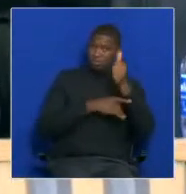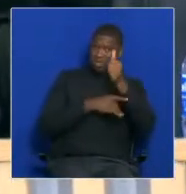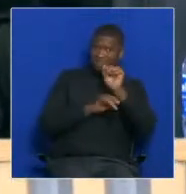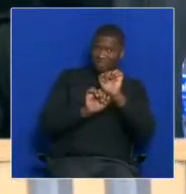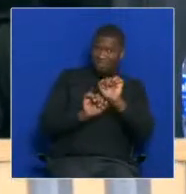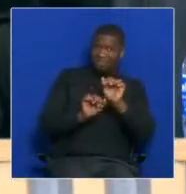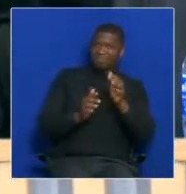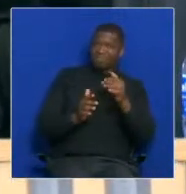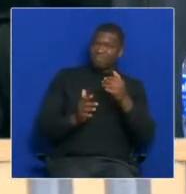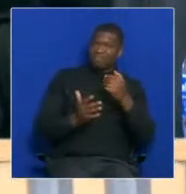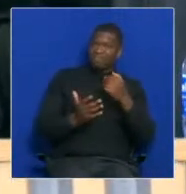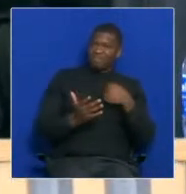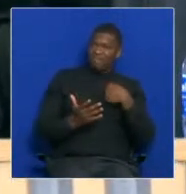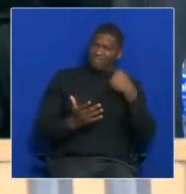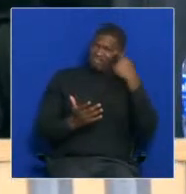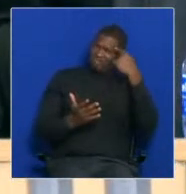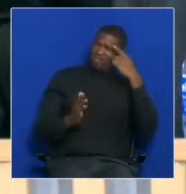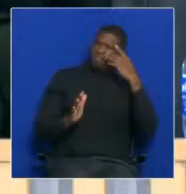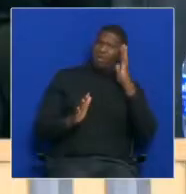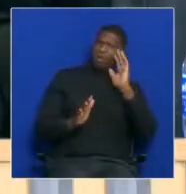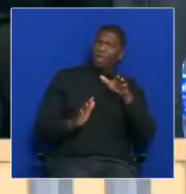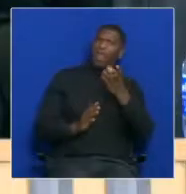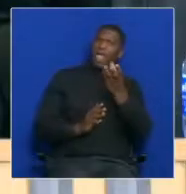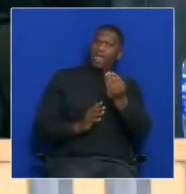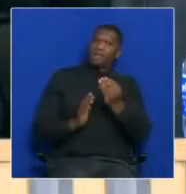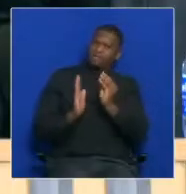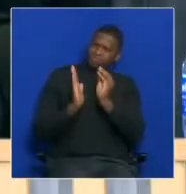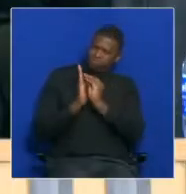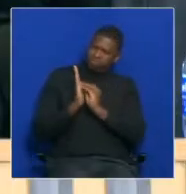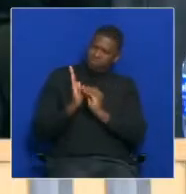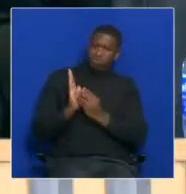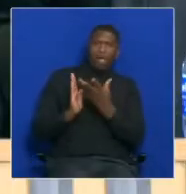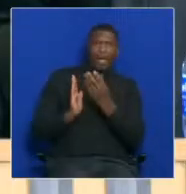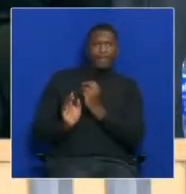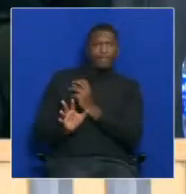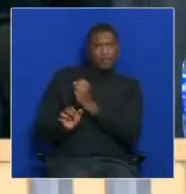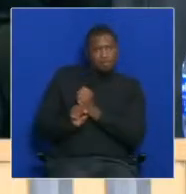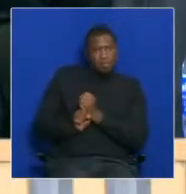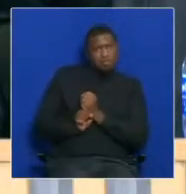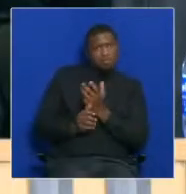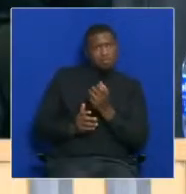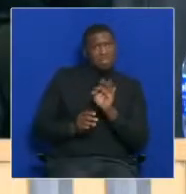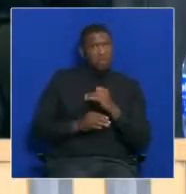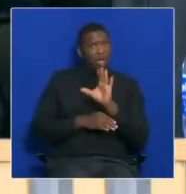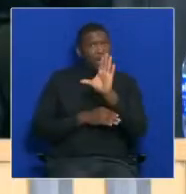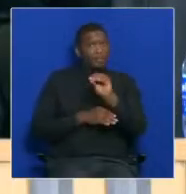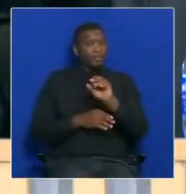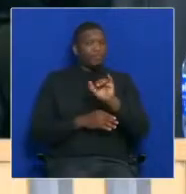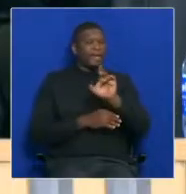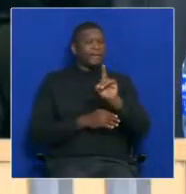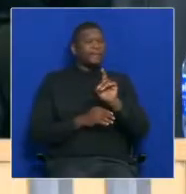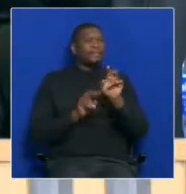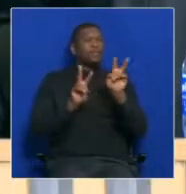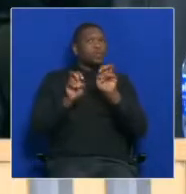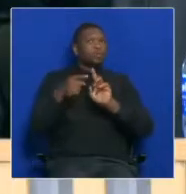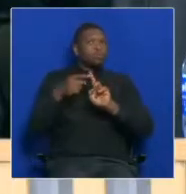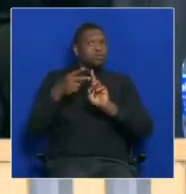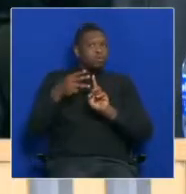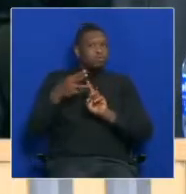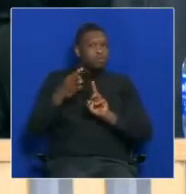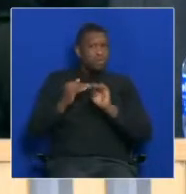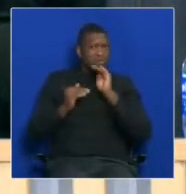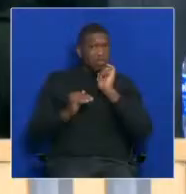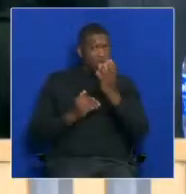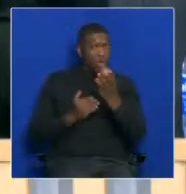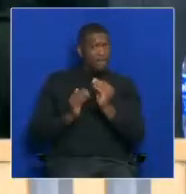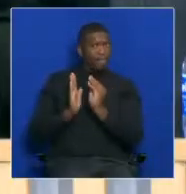have a repository of that. If we asked you what matters have been taken on by ID, you would be able to print it off, because it's matter that